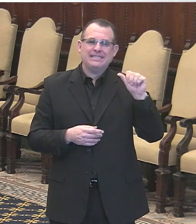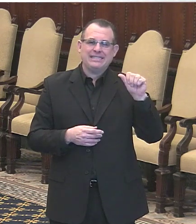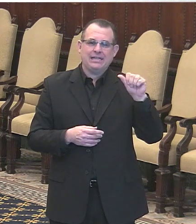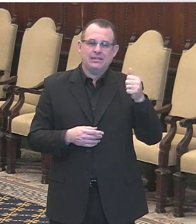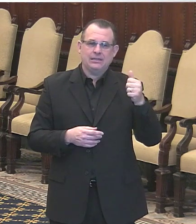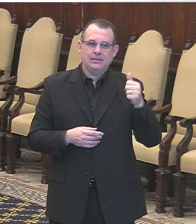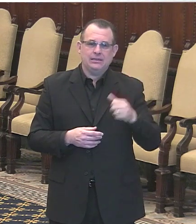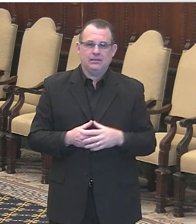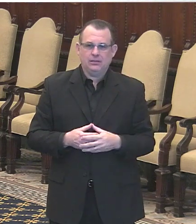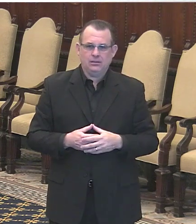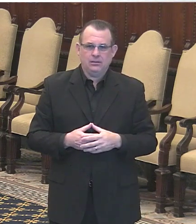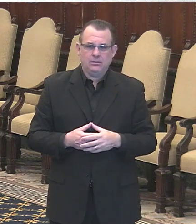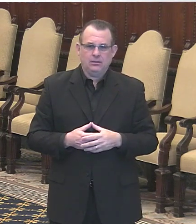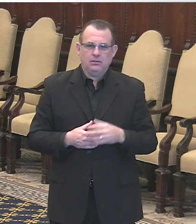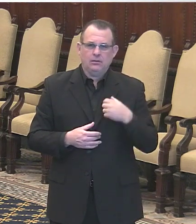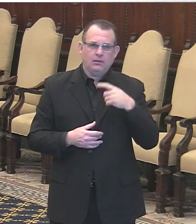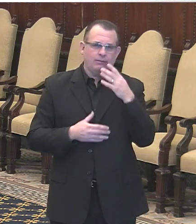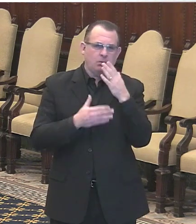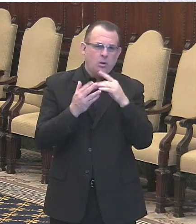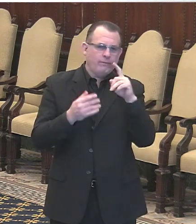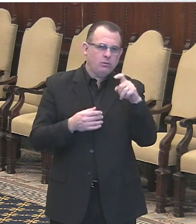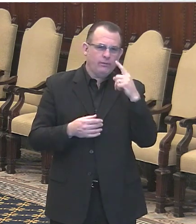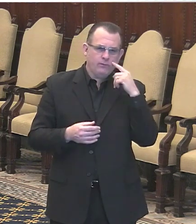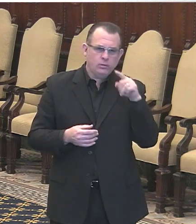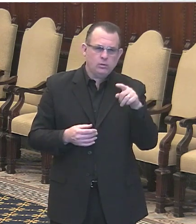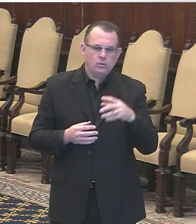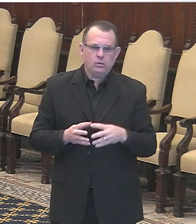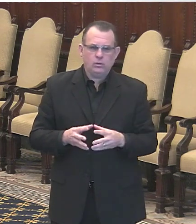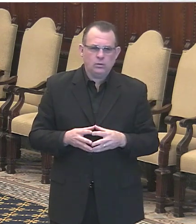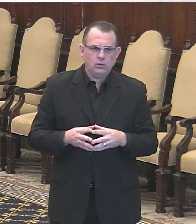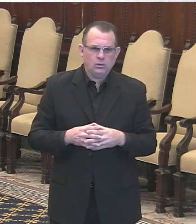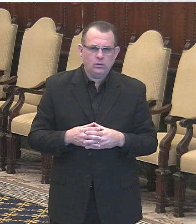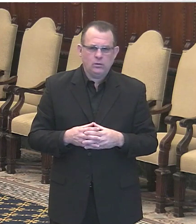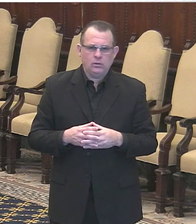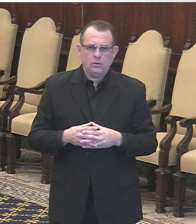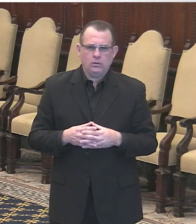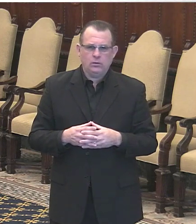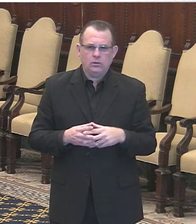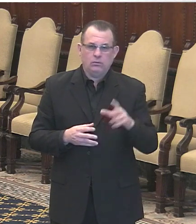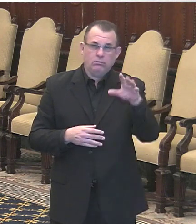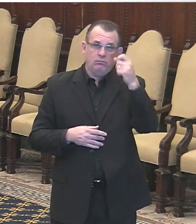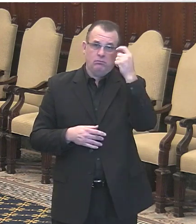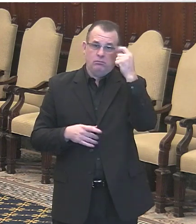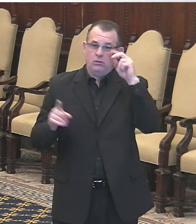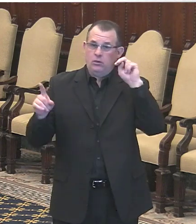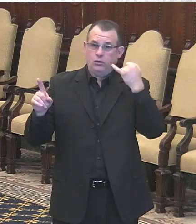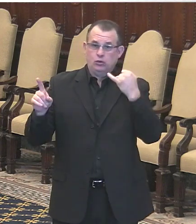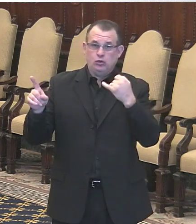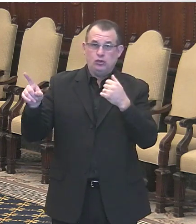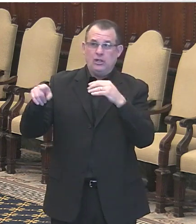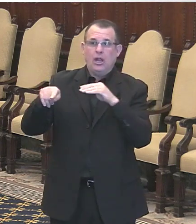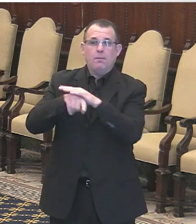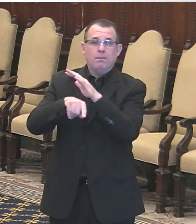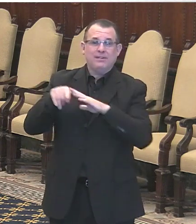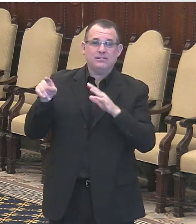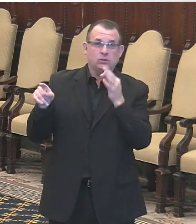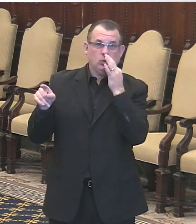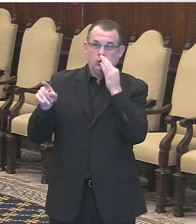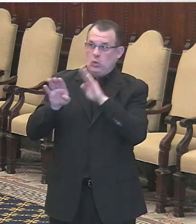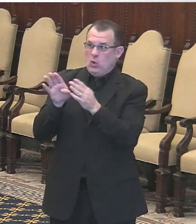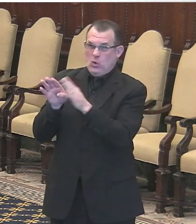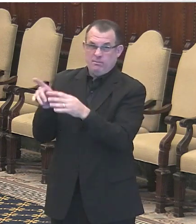quick question. Given that in New Jersey, beaches are going to start reopening, I think by